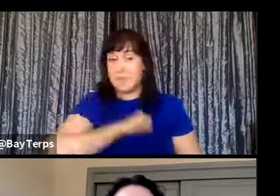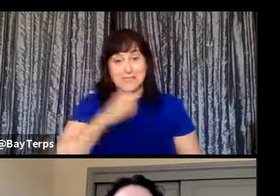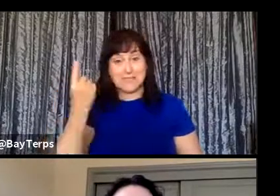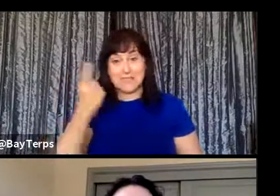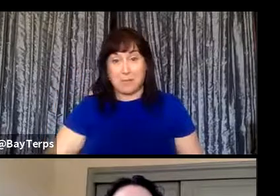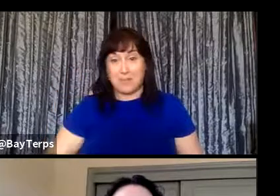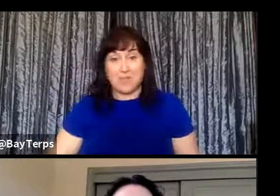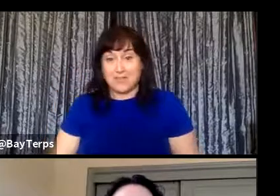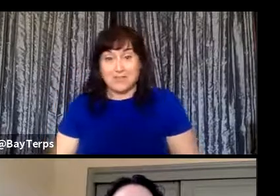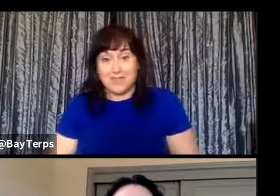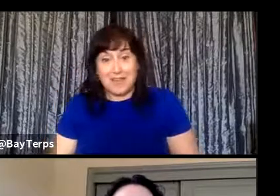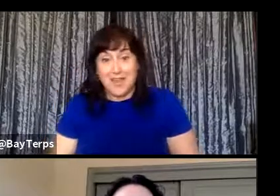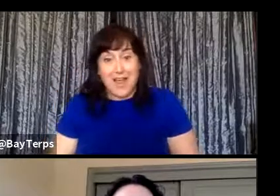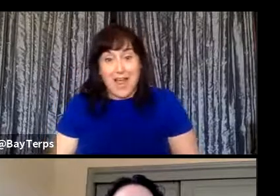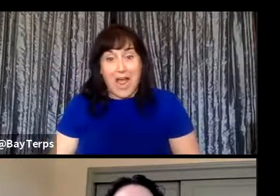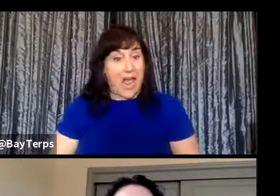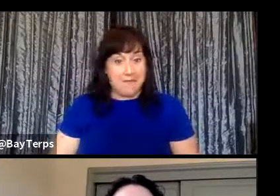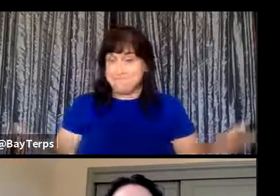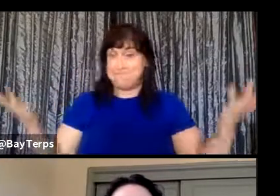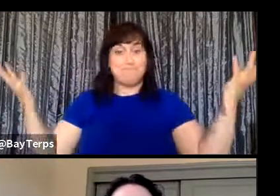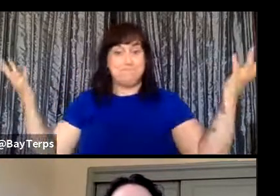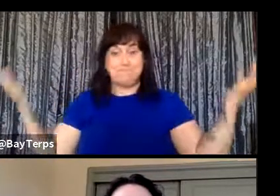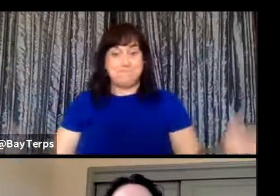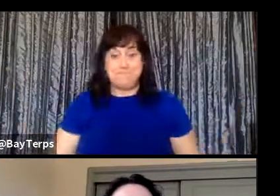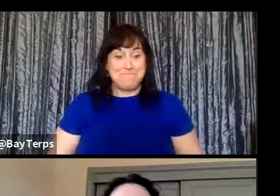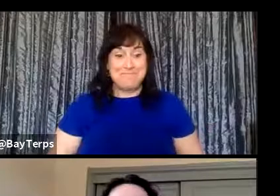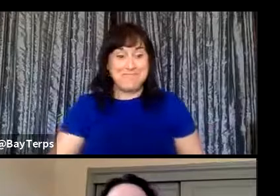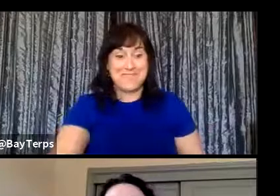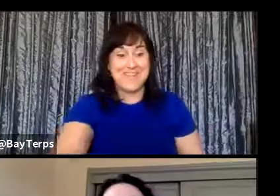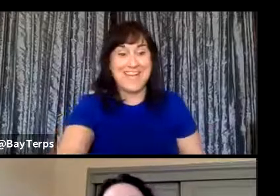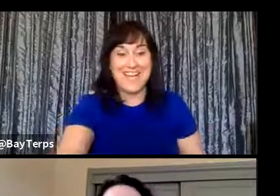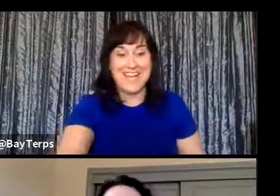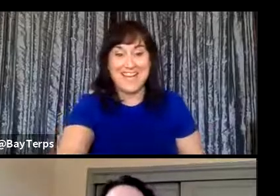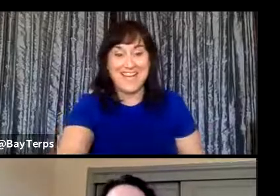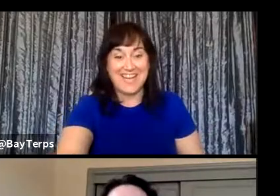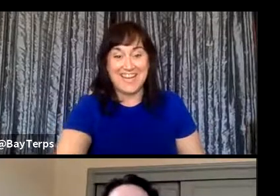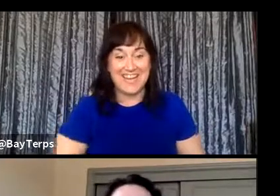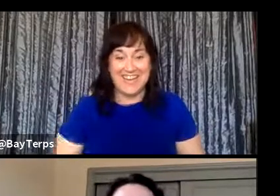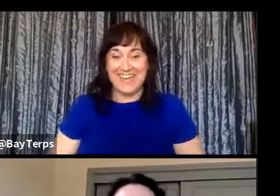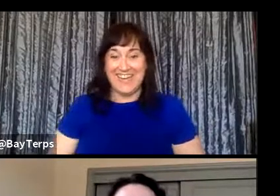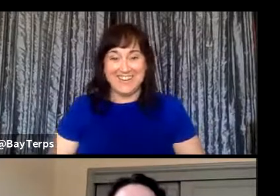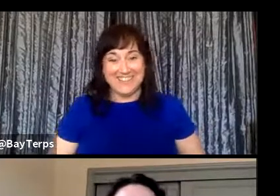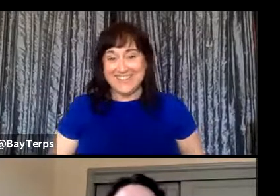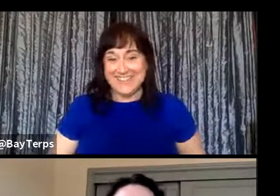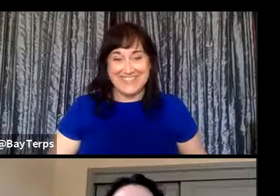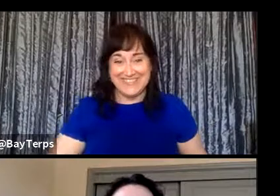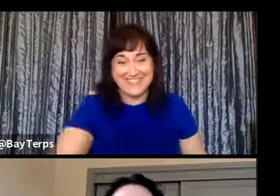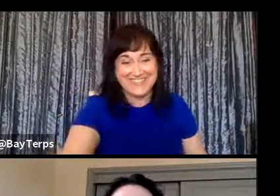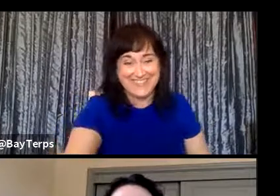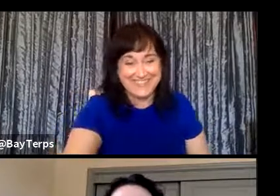like literally, I can see Beth going, "Where is this conversation going?" Like, no idea.